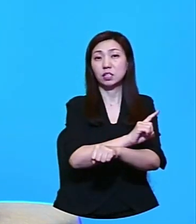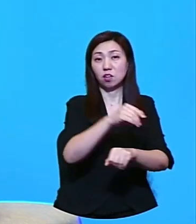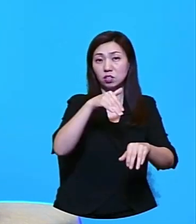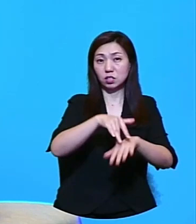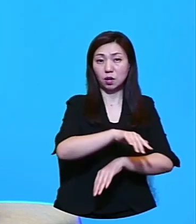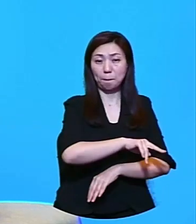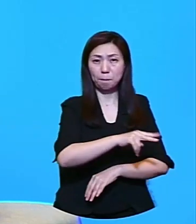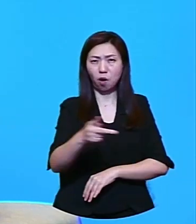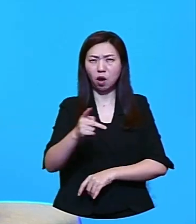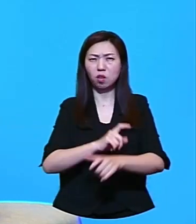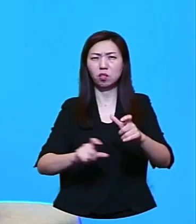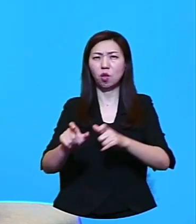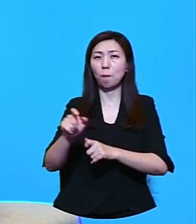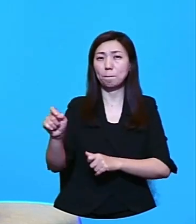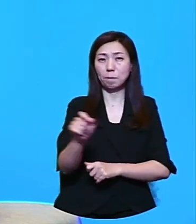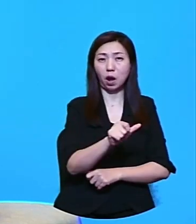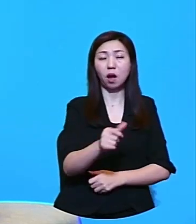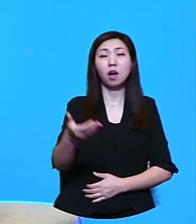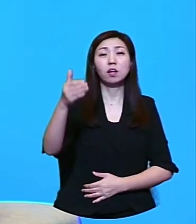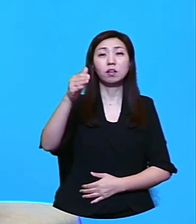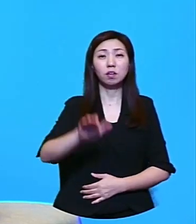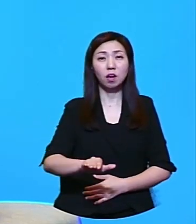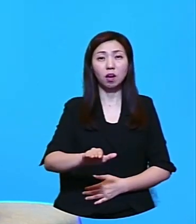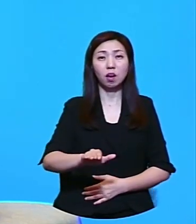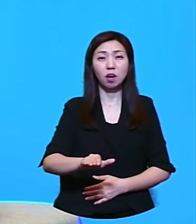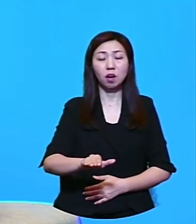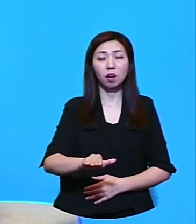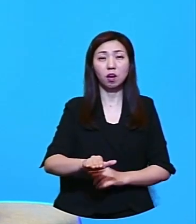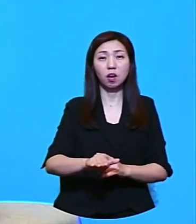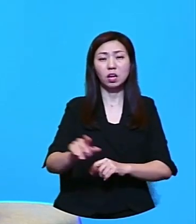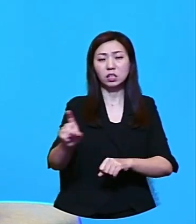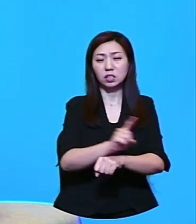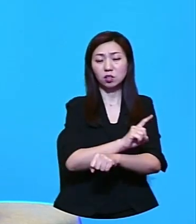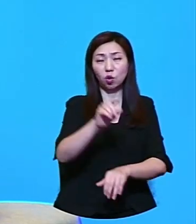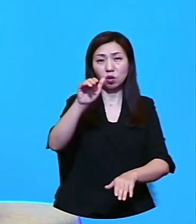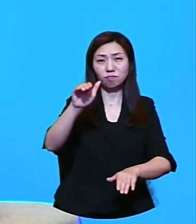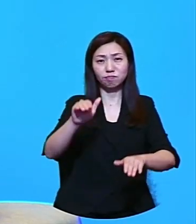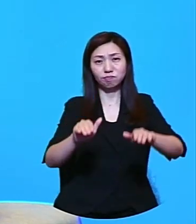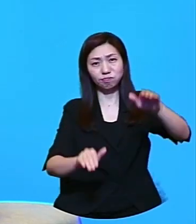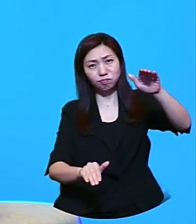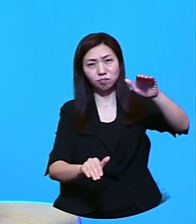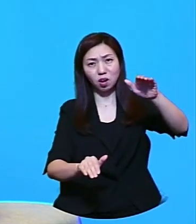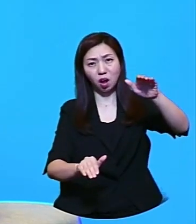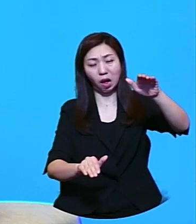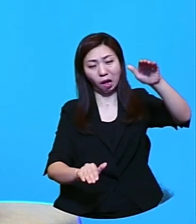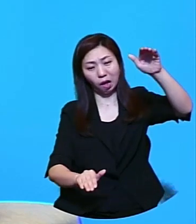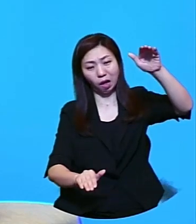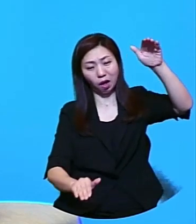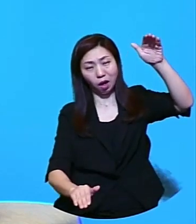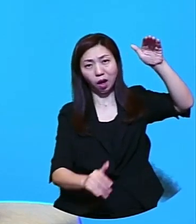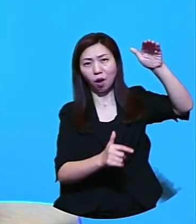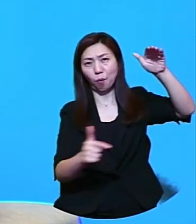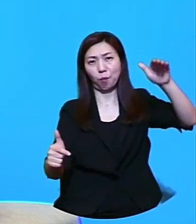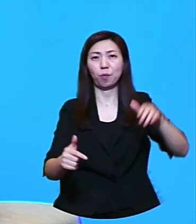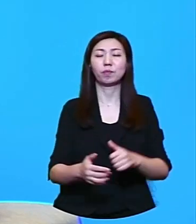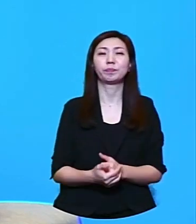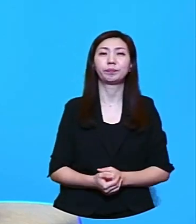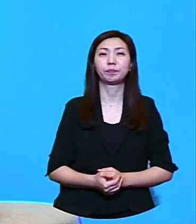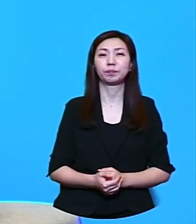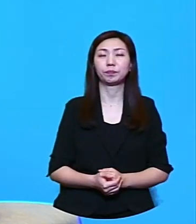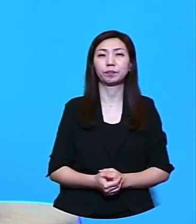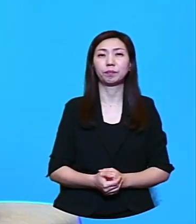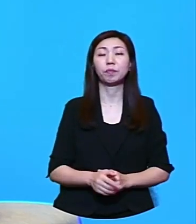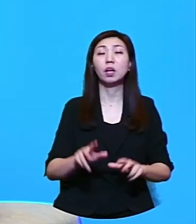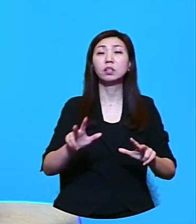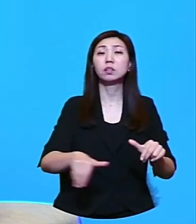it widened the digital divide, the gap. So we need more inclusive